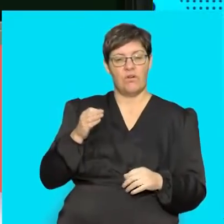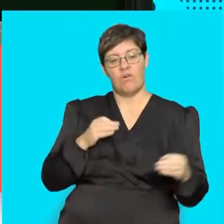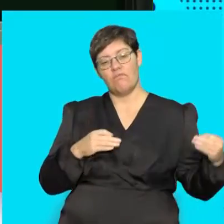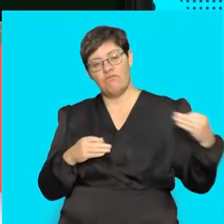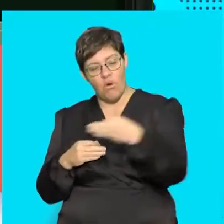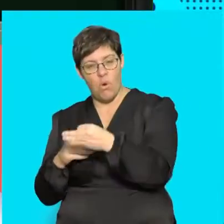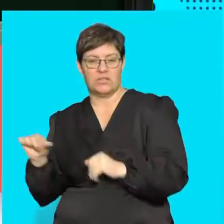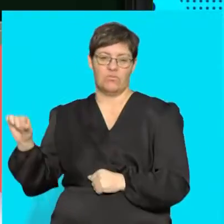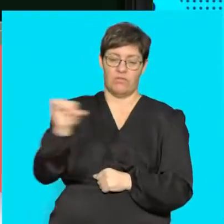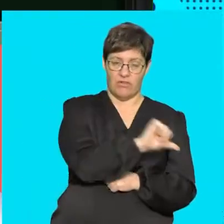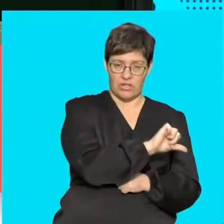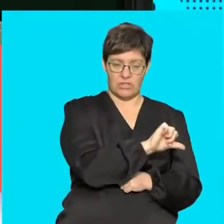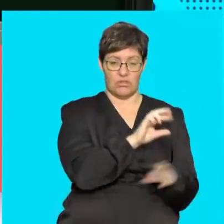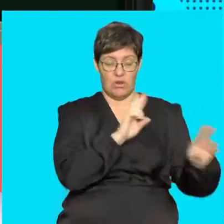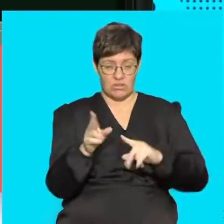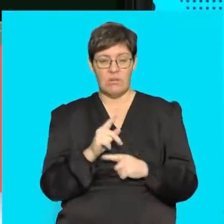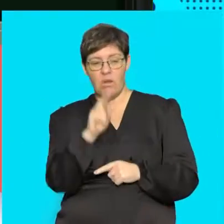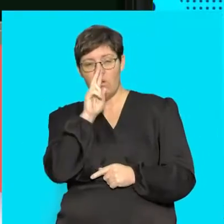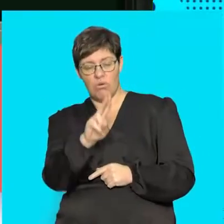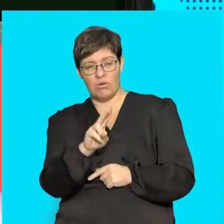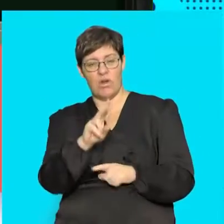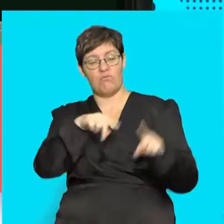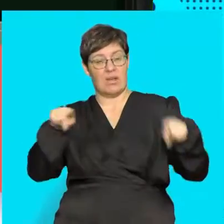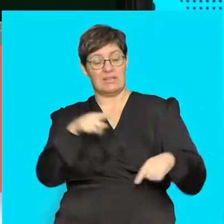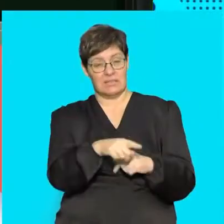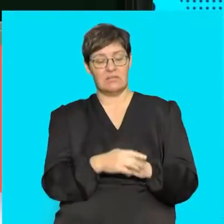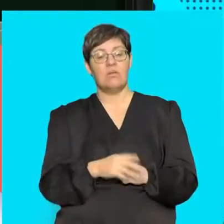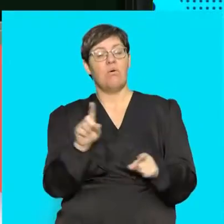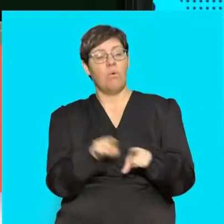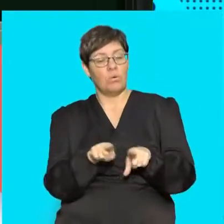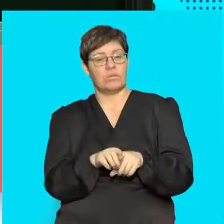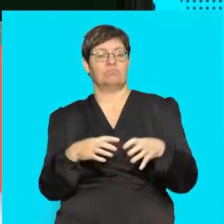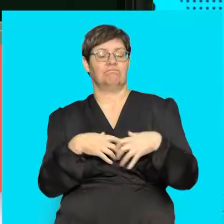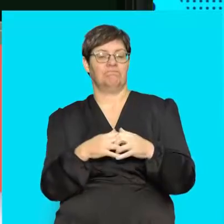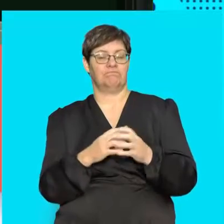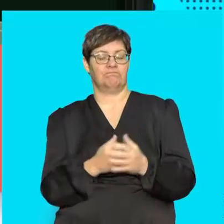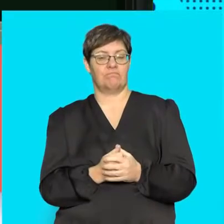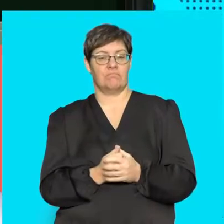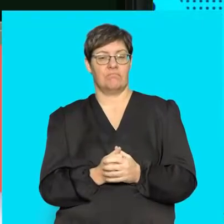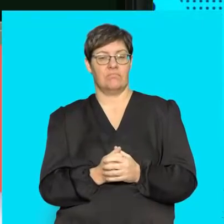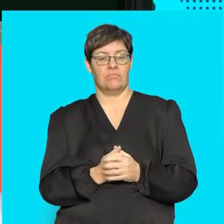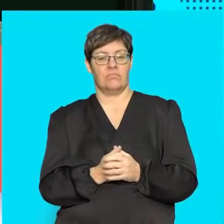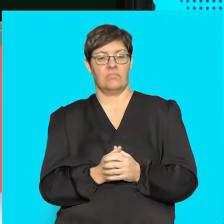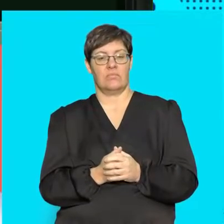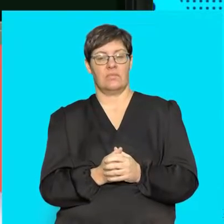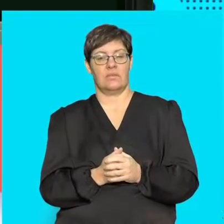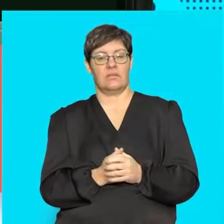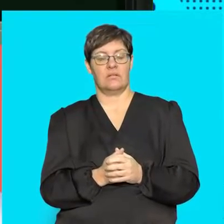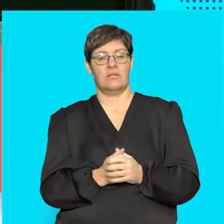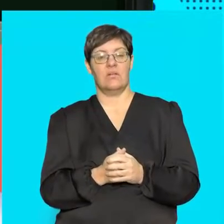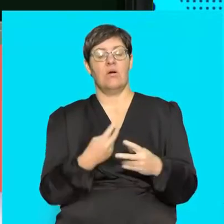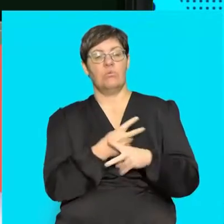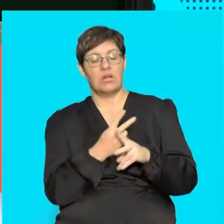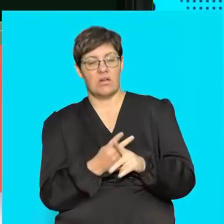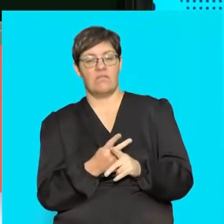your reverse reaction. But whilst we were looking at the rate graphs, I also brought up for the example of